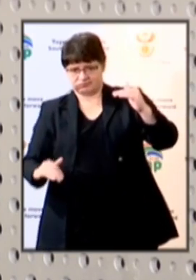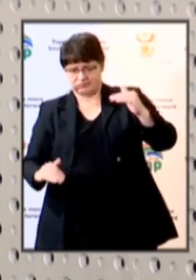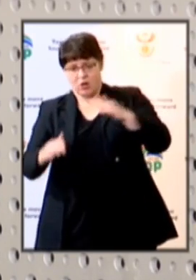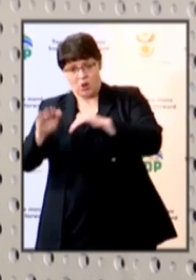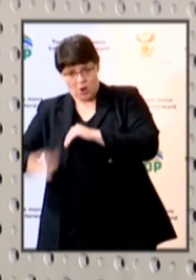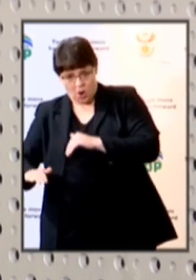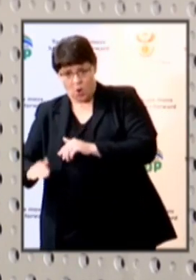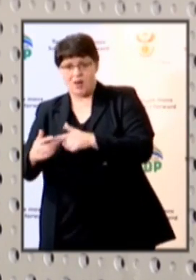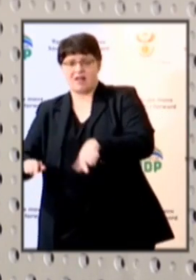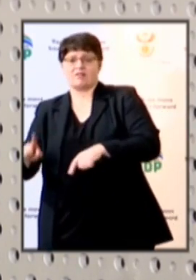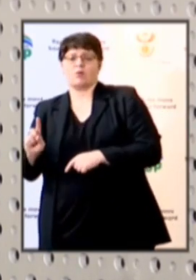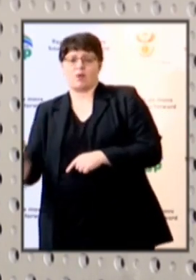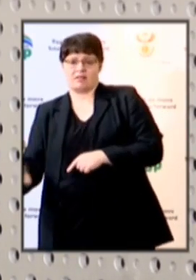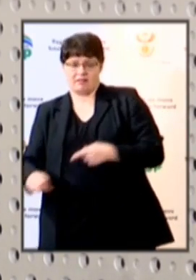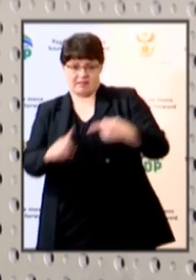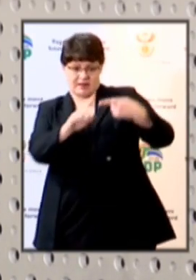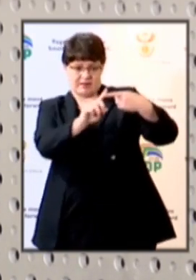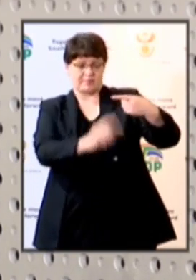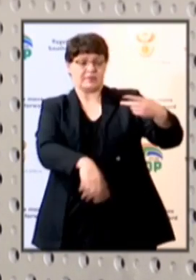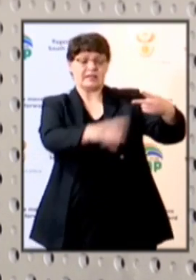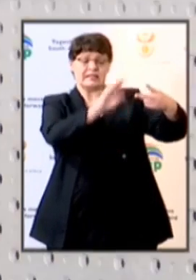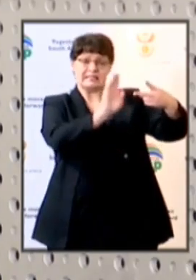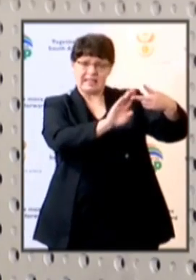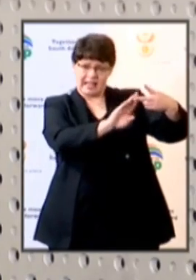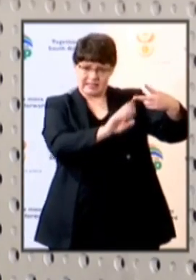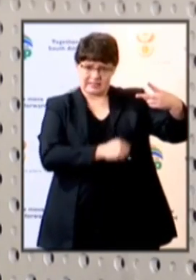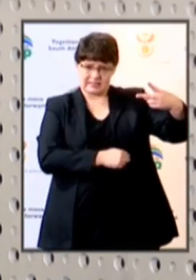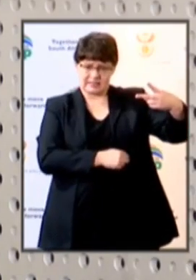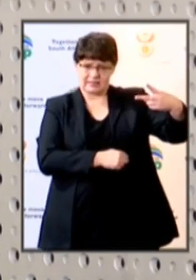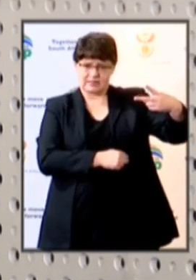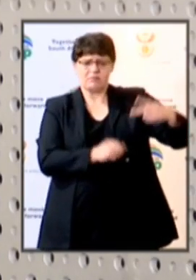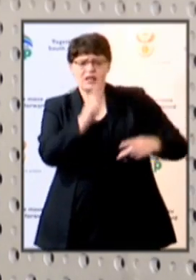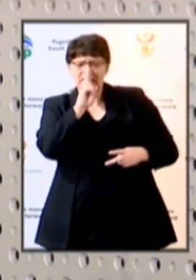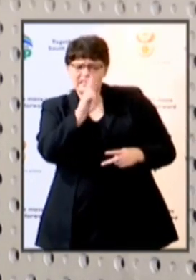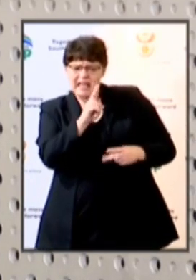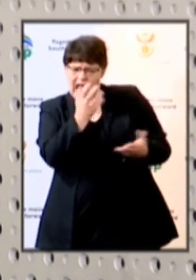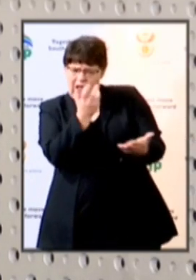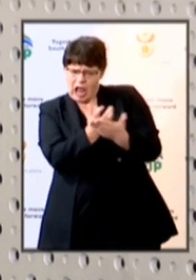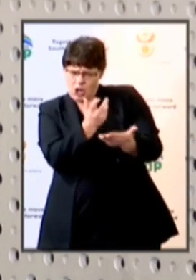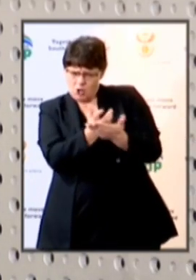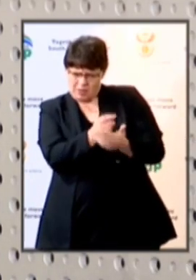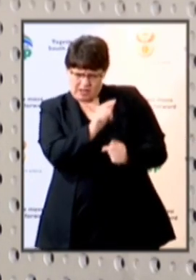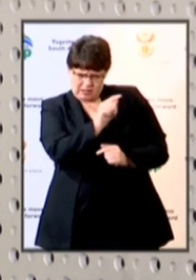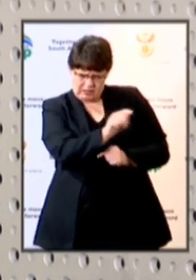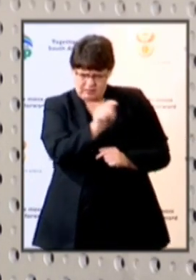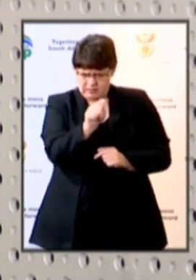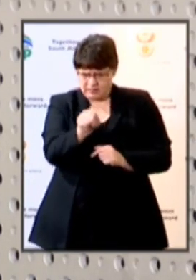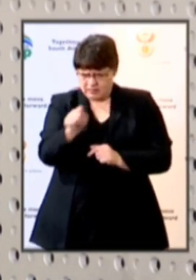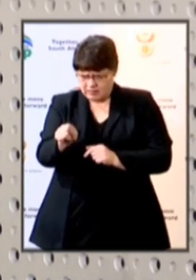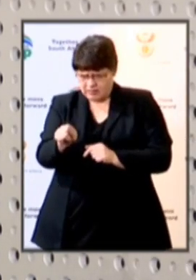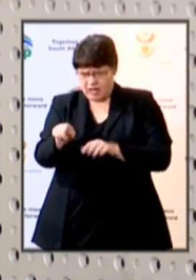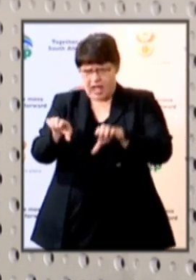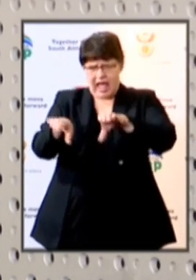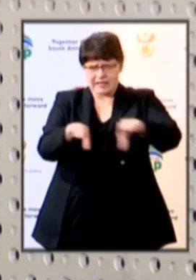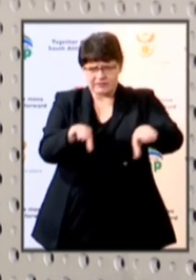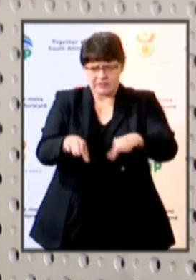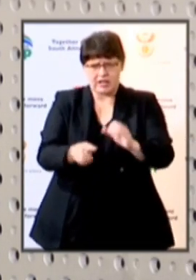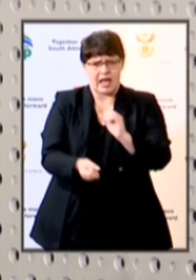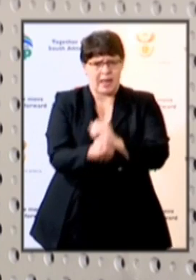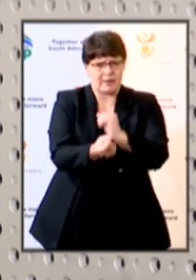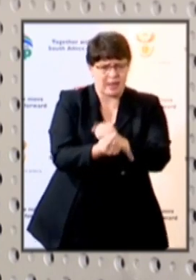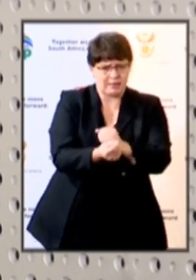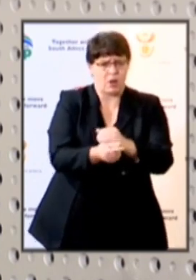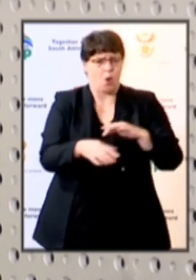industrial classification system to indicate the economic activities that will commence either completely or